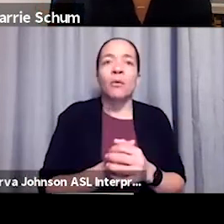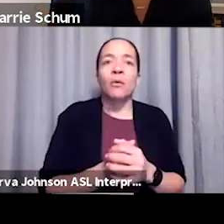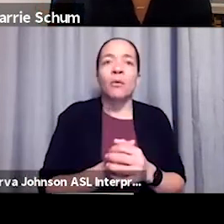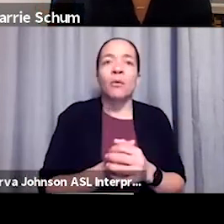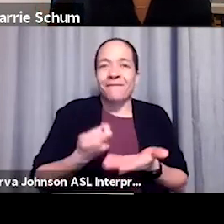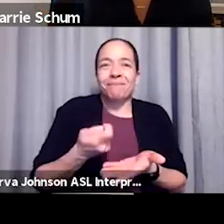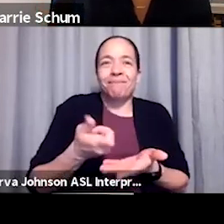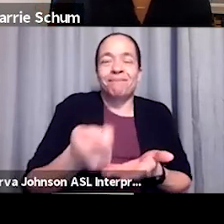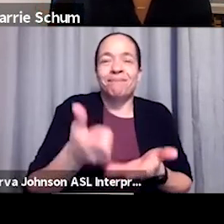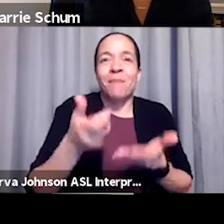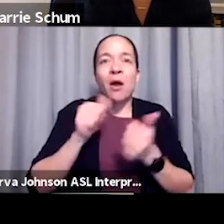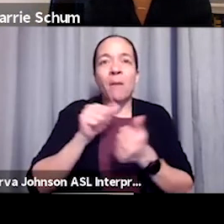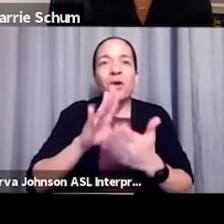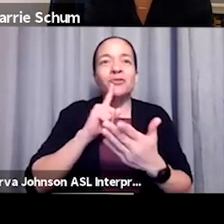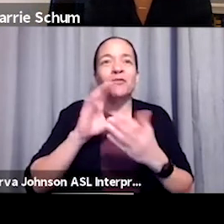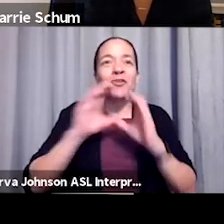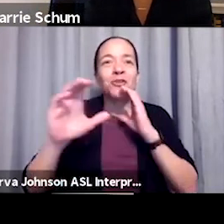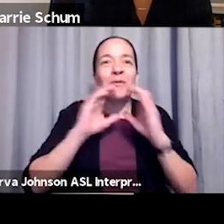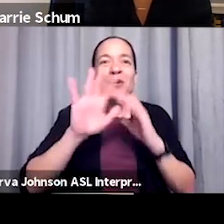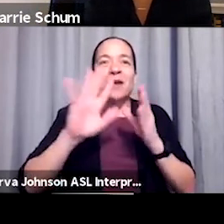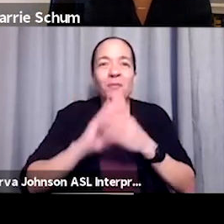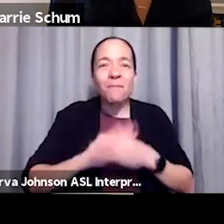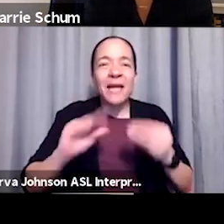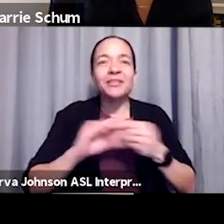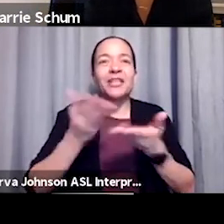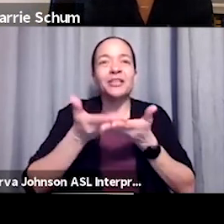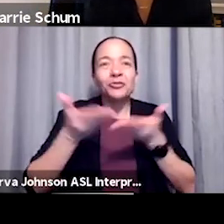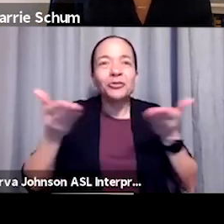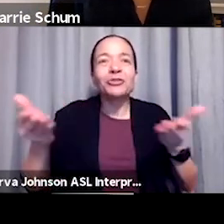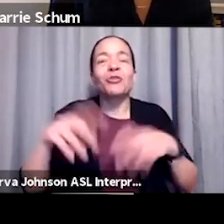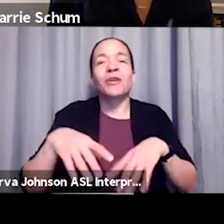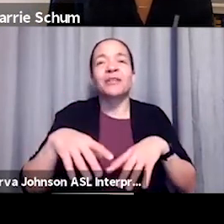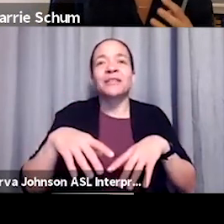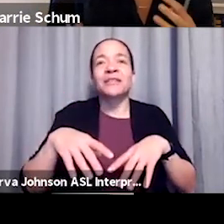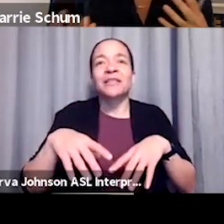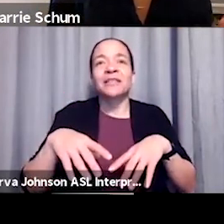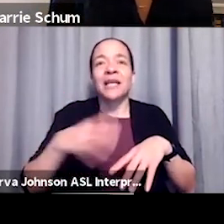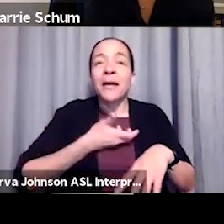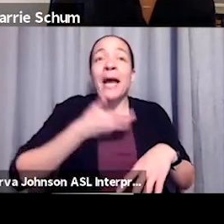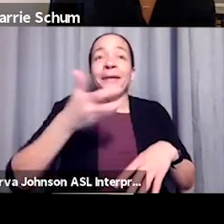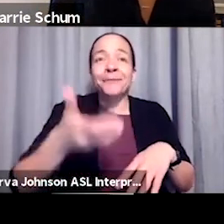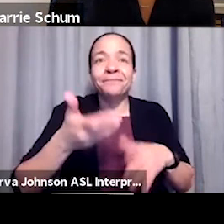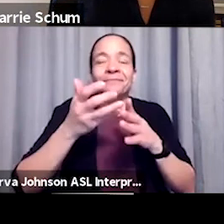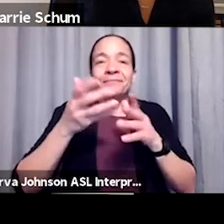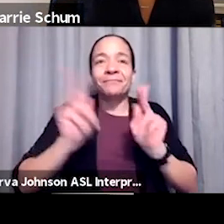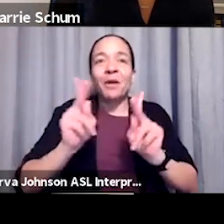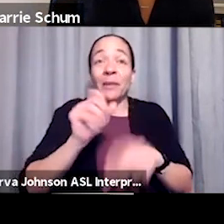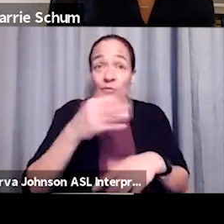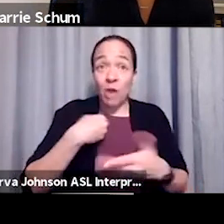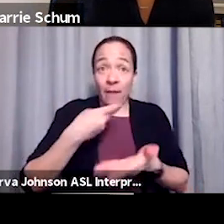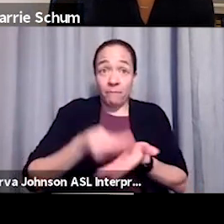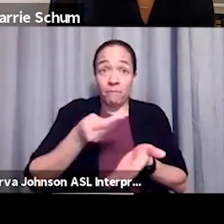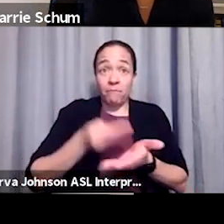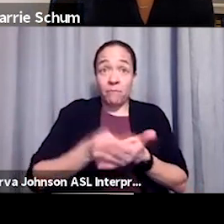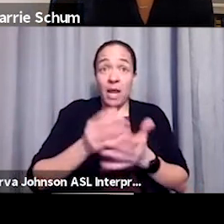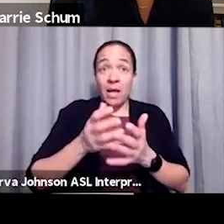you've got your resources, and you've got your spokespeople. If you don't have a lot of money, be louder with your message.